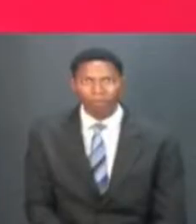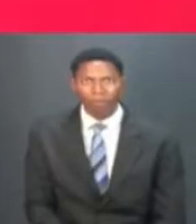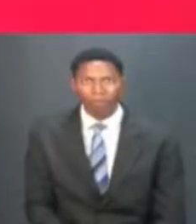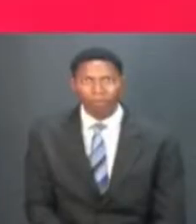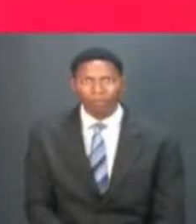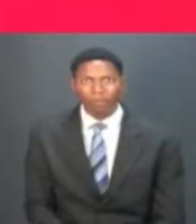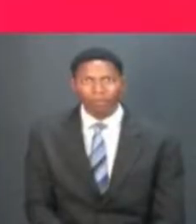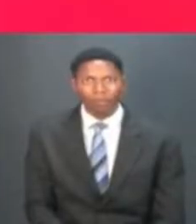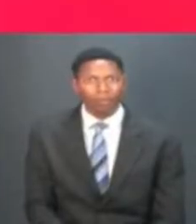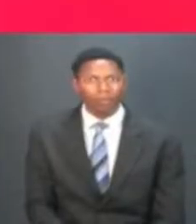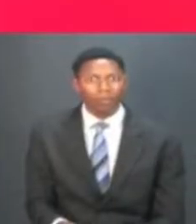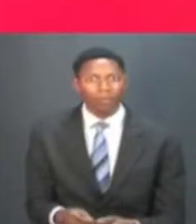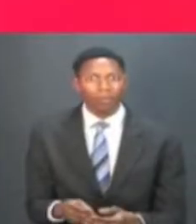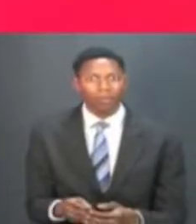Please, table office, kindly take note.